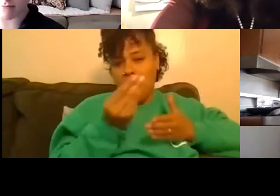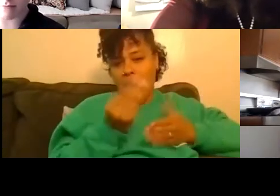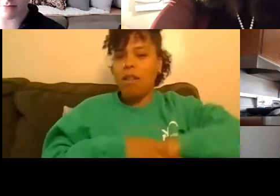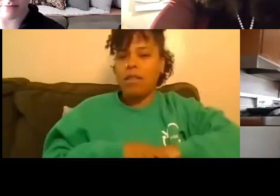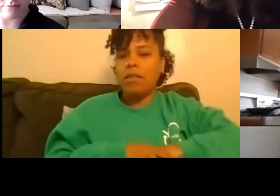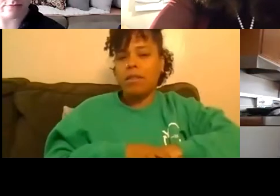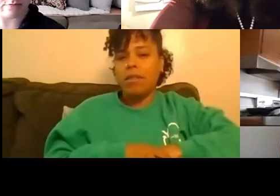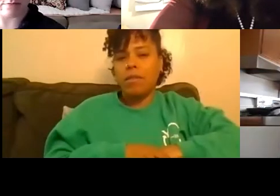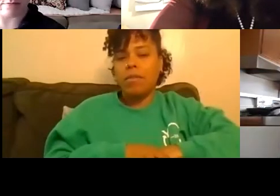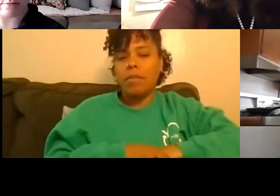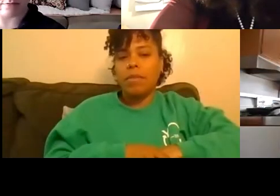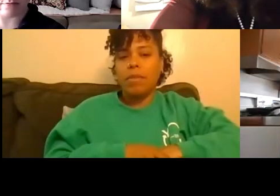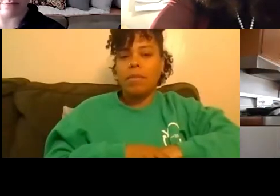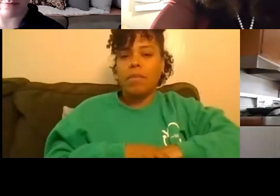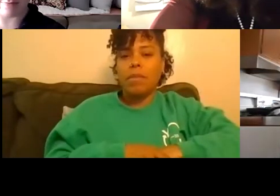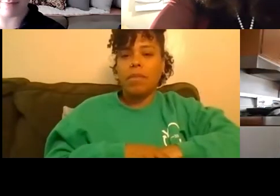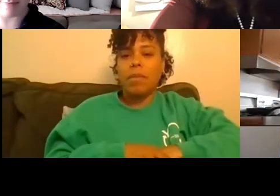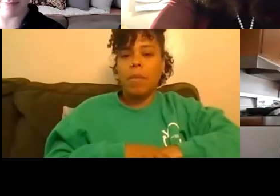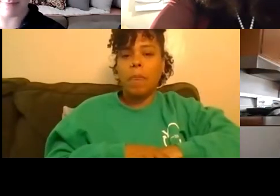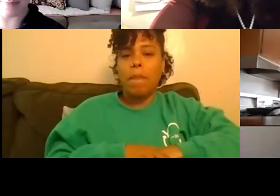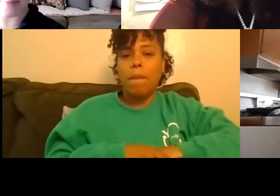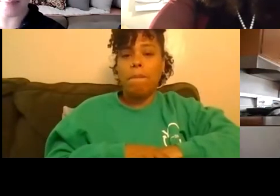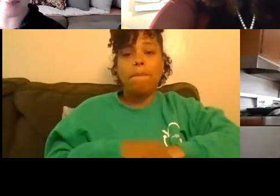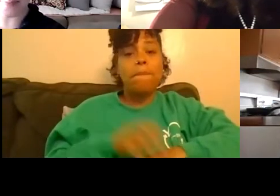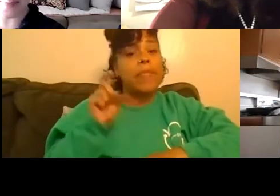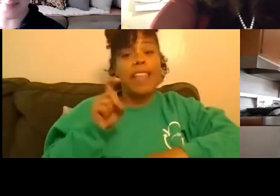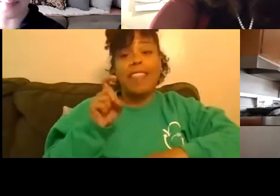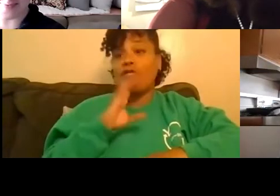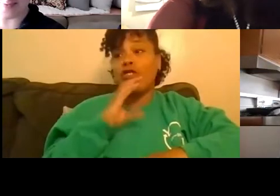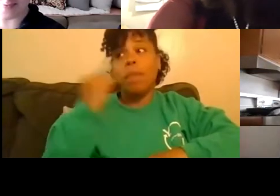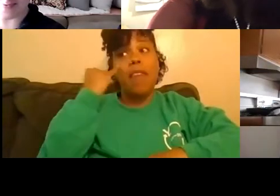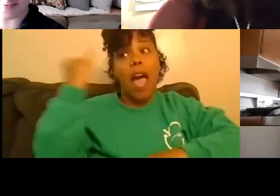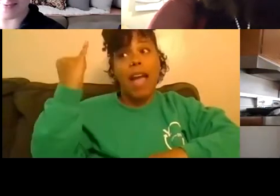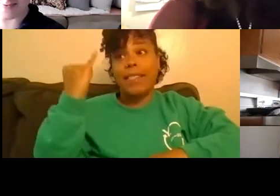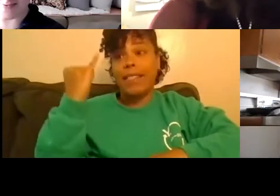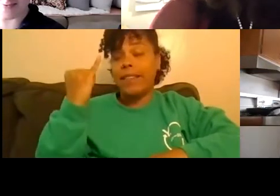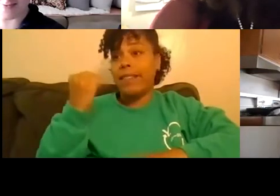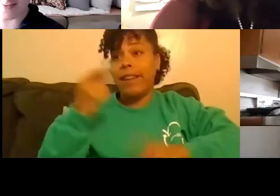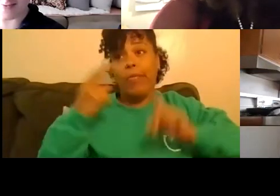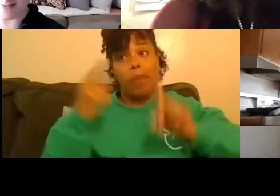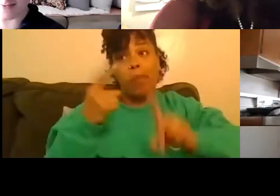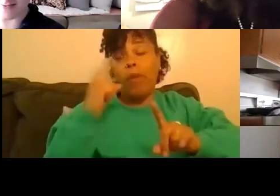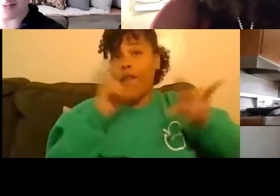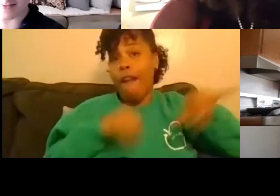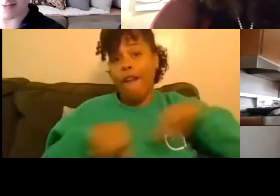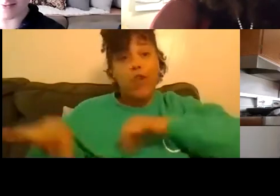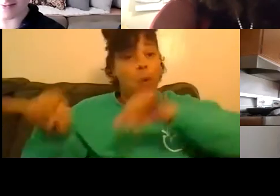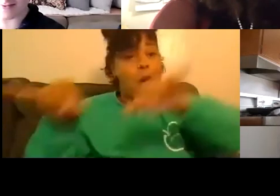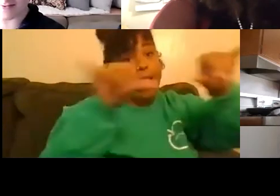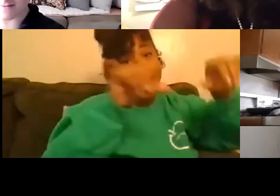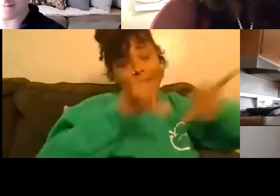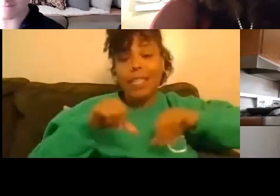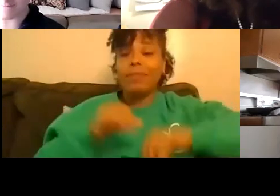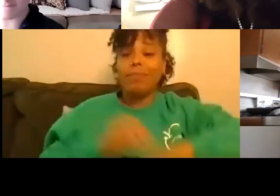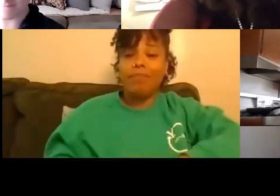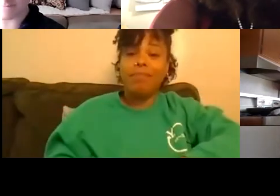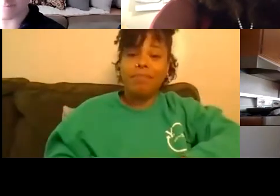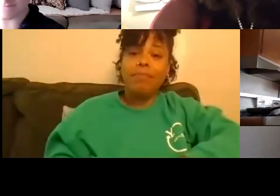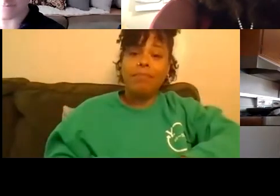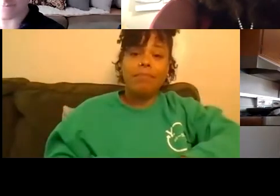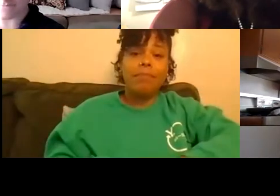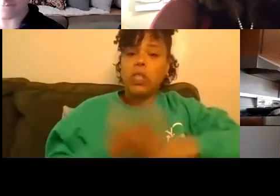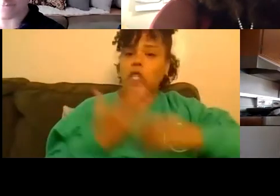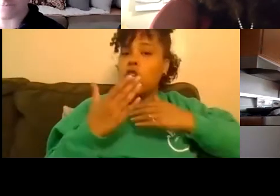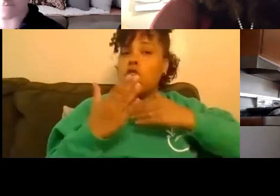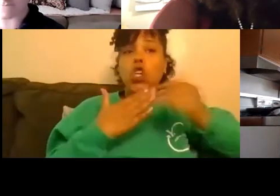thing. Debbie, that should be the takeaway for everyone. Yeah. Yeah. And the other thing is that no matter how much you